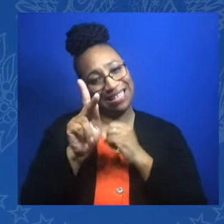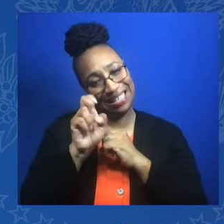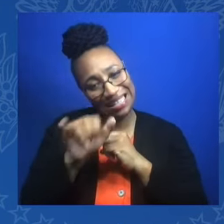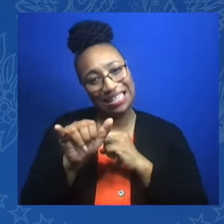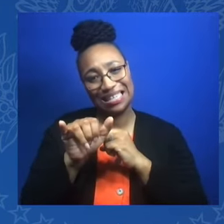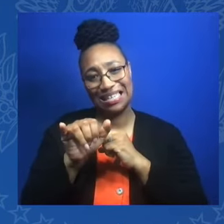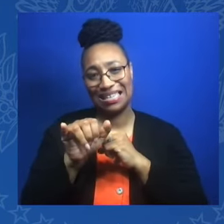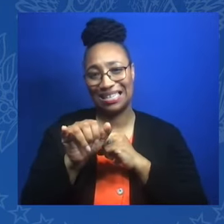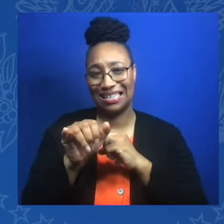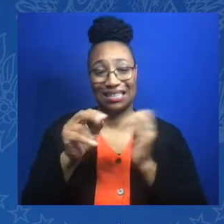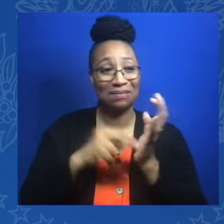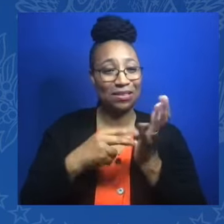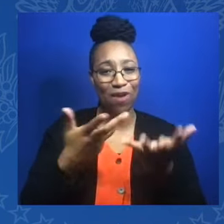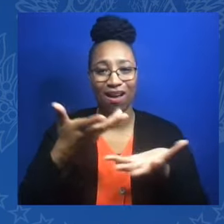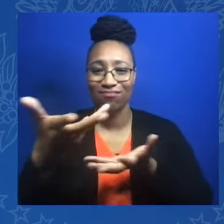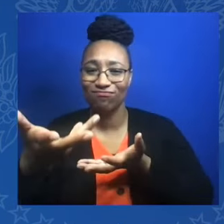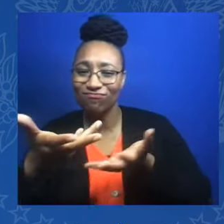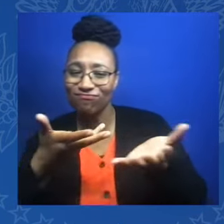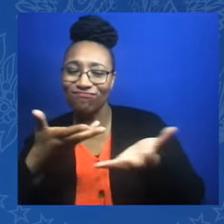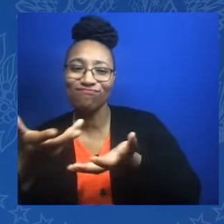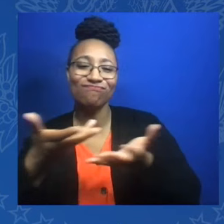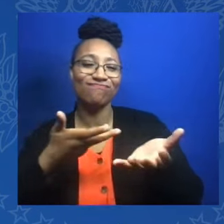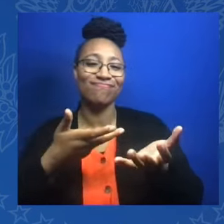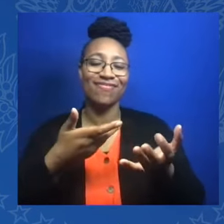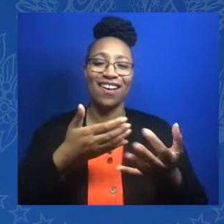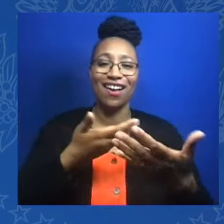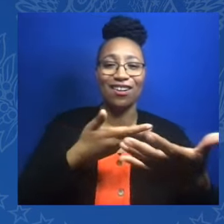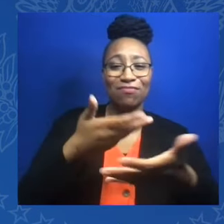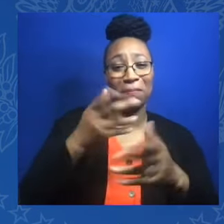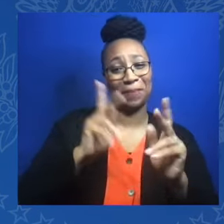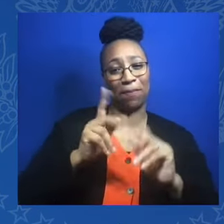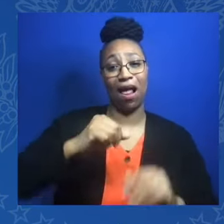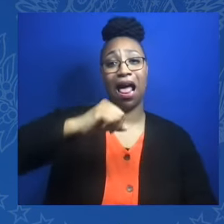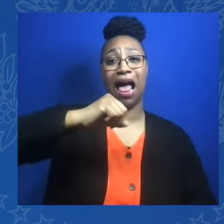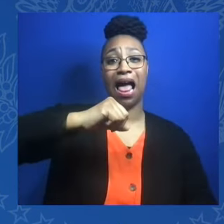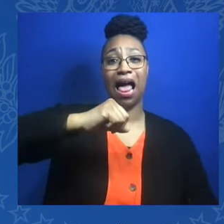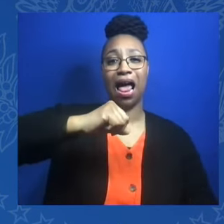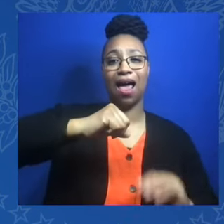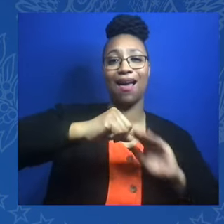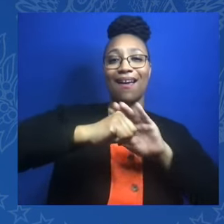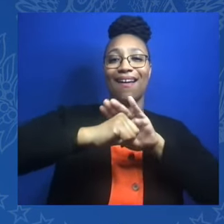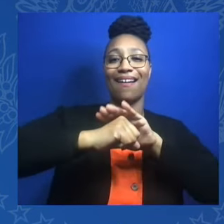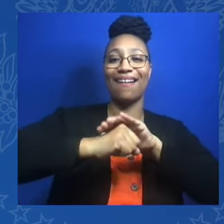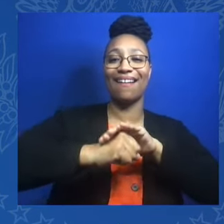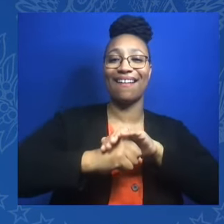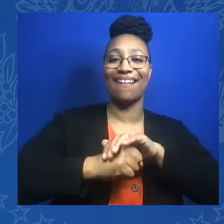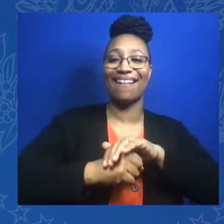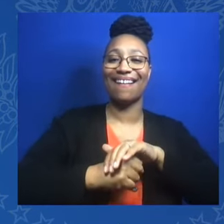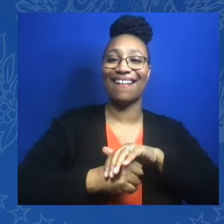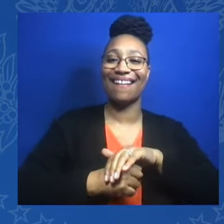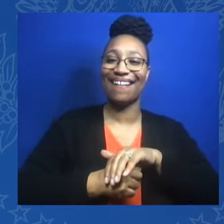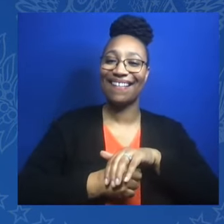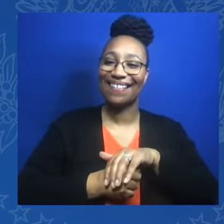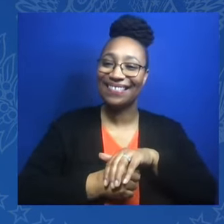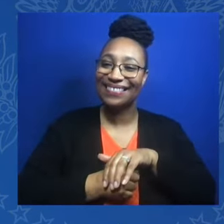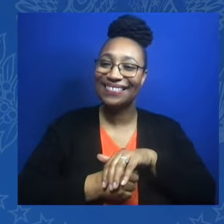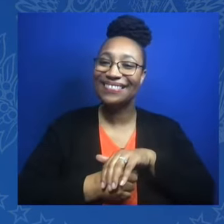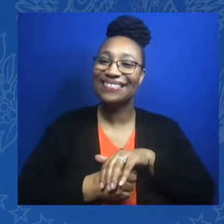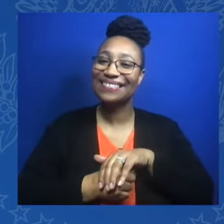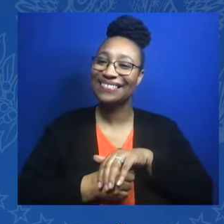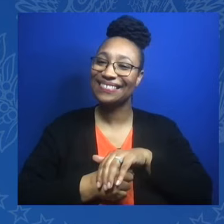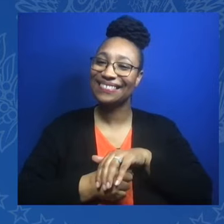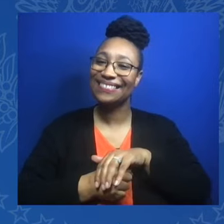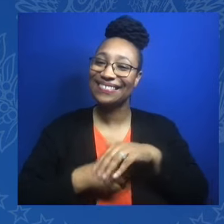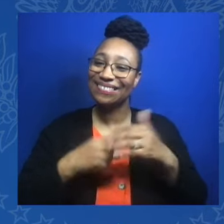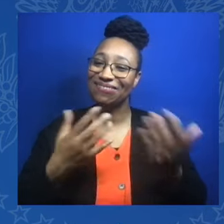seekers, is a part of who Canadians and Americans are. In fact, the United States recently launched a new private sponsorship program